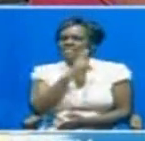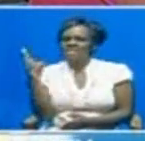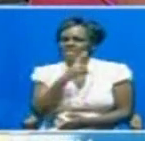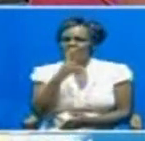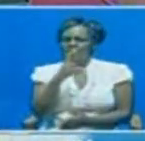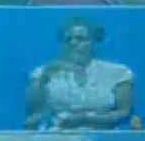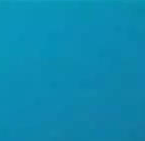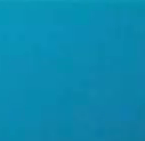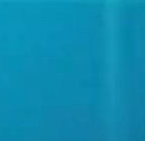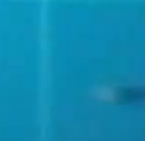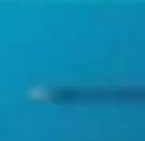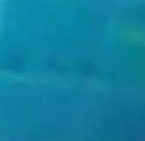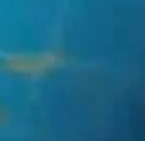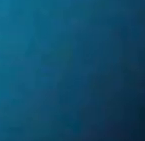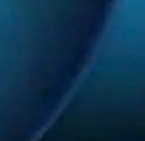abroad.